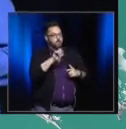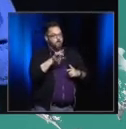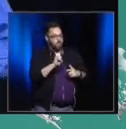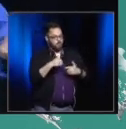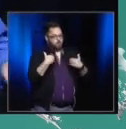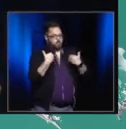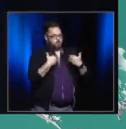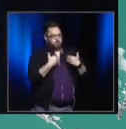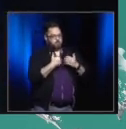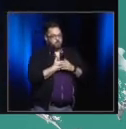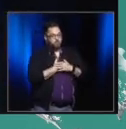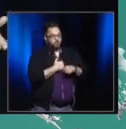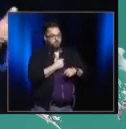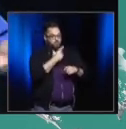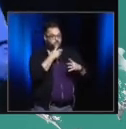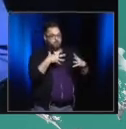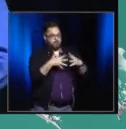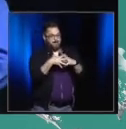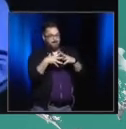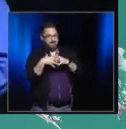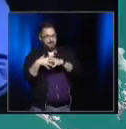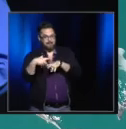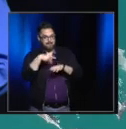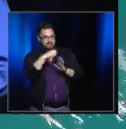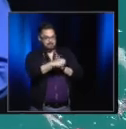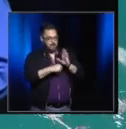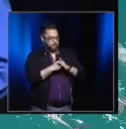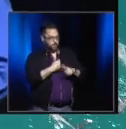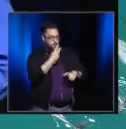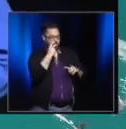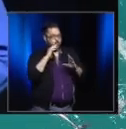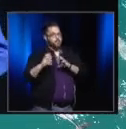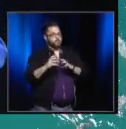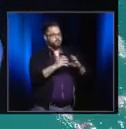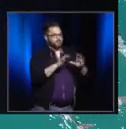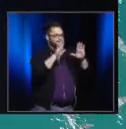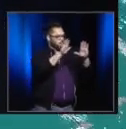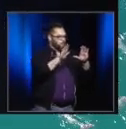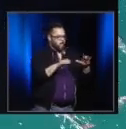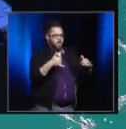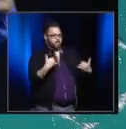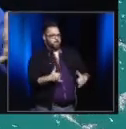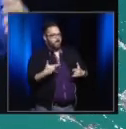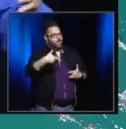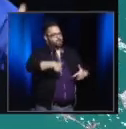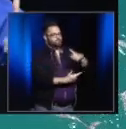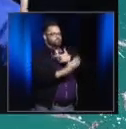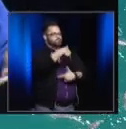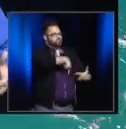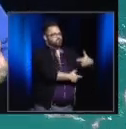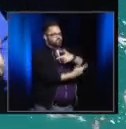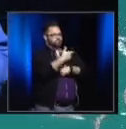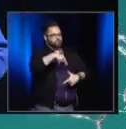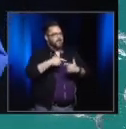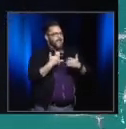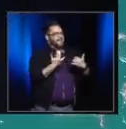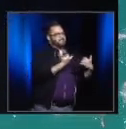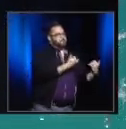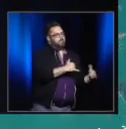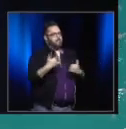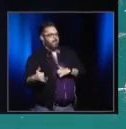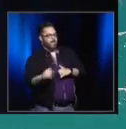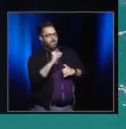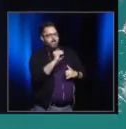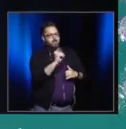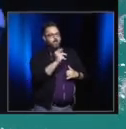out there, especially in the mating season, you look at juvenile groups, and they have these incredible play groups, which are play consortship behavior. They're in